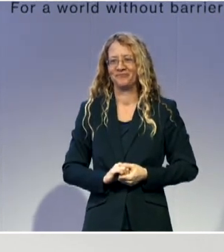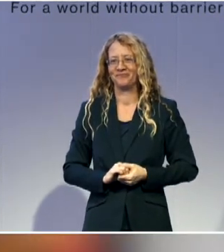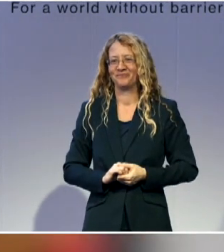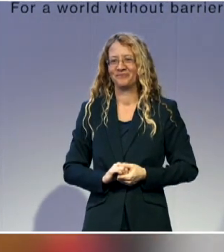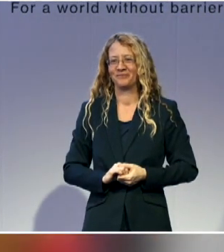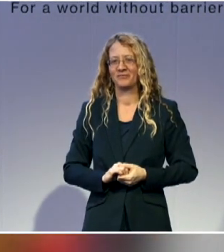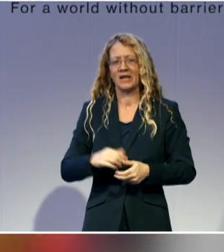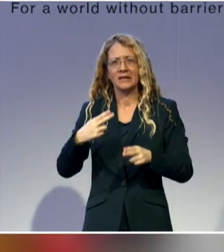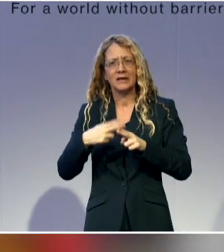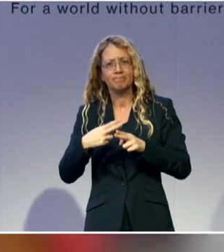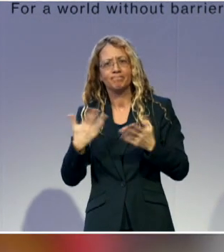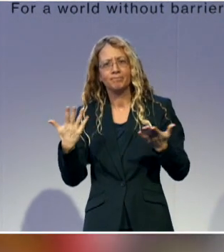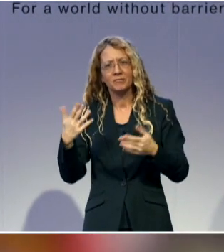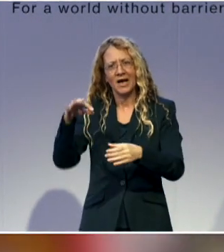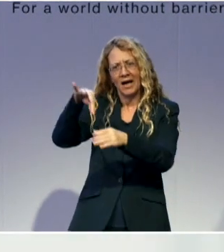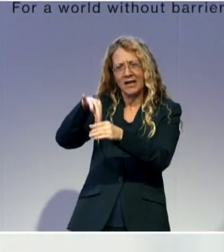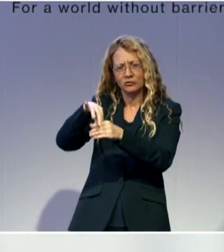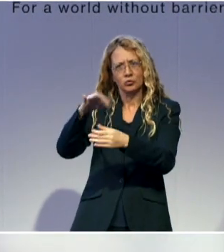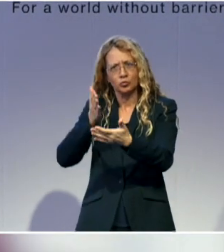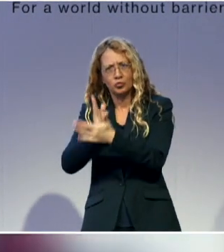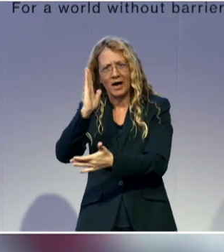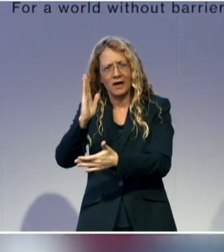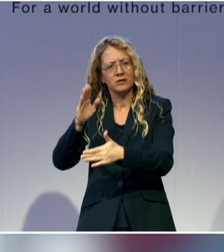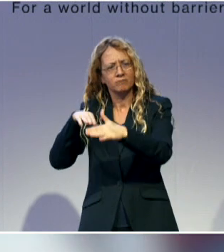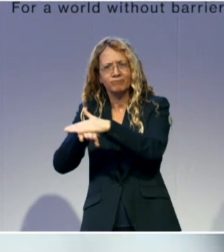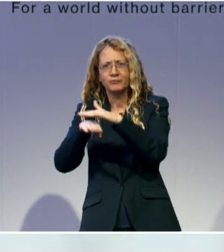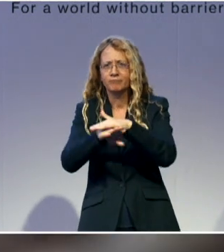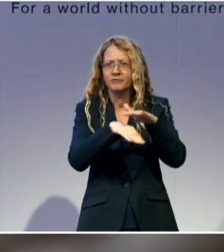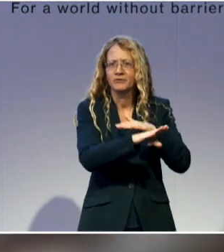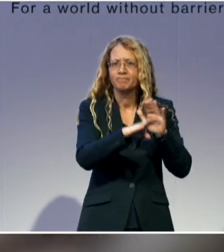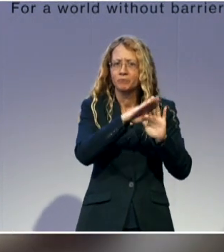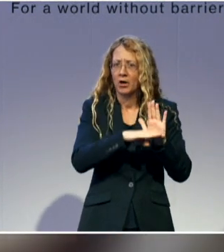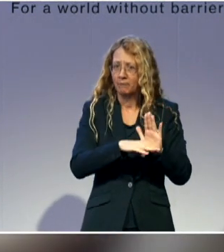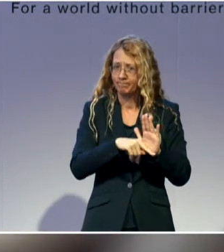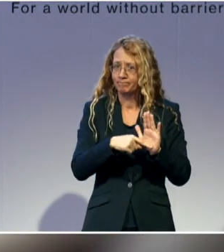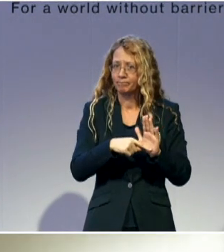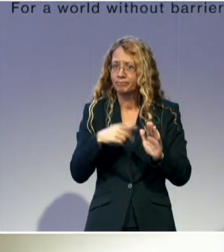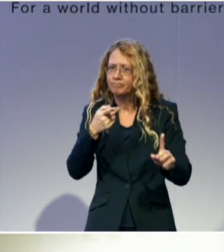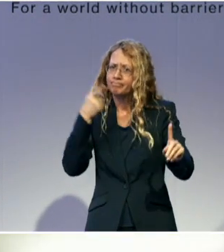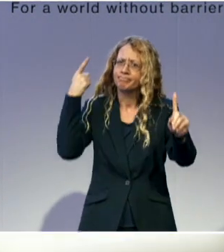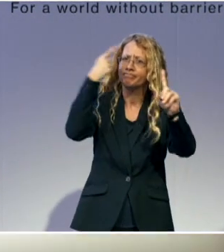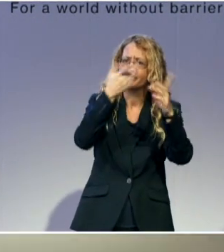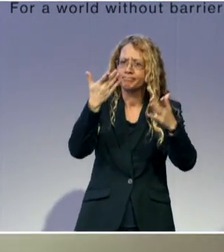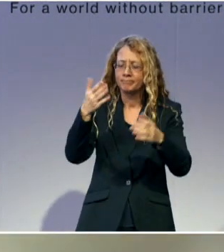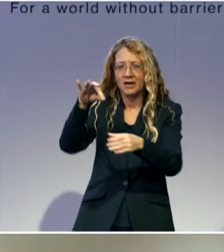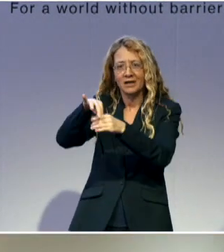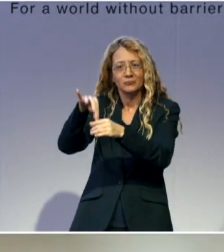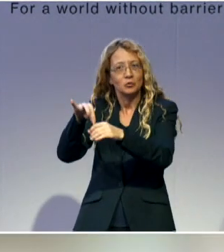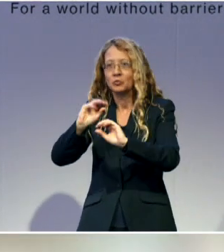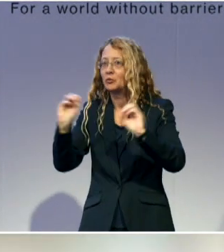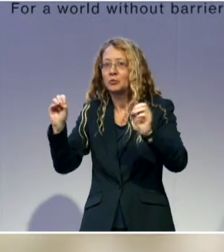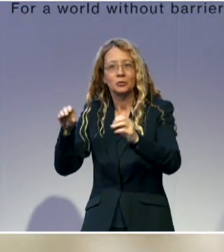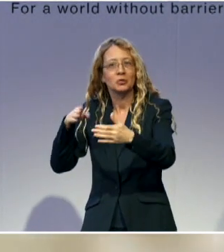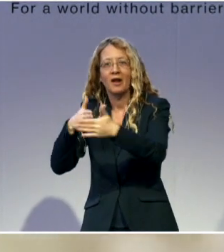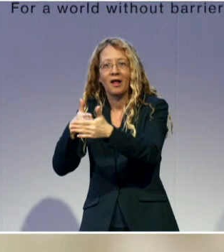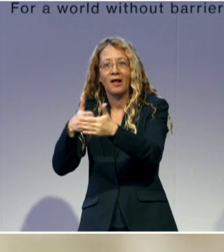Justice Accessibility Program has been developed to make elections more accessible, for example, by conducting elections in